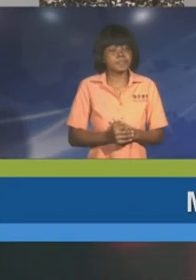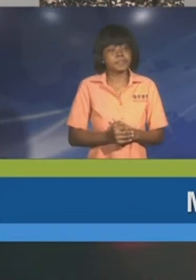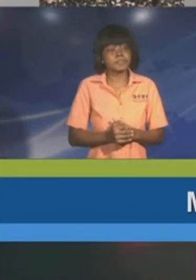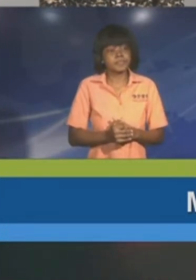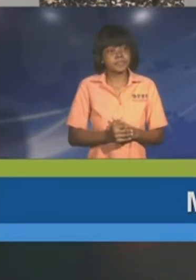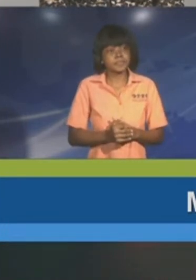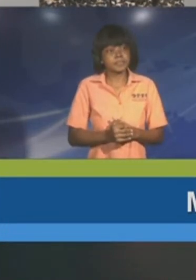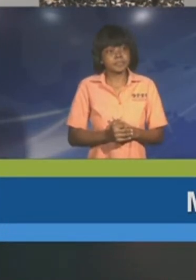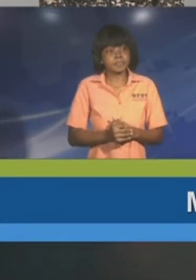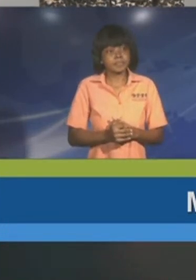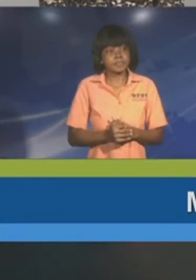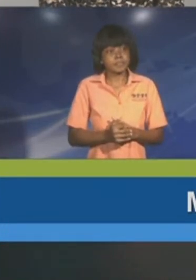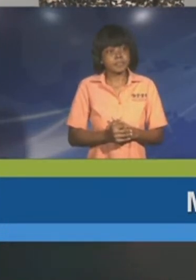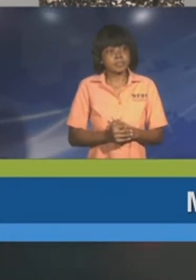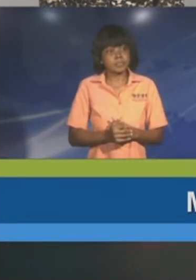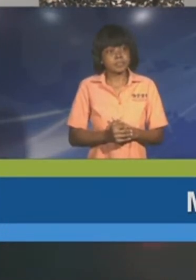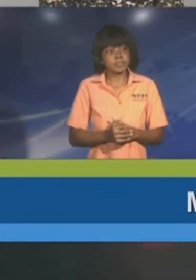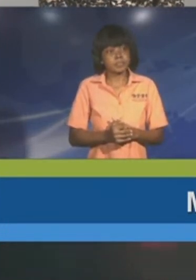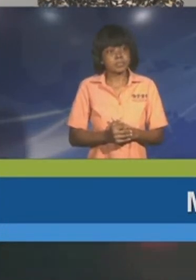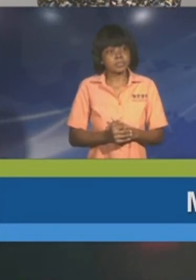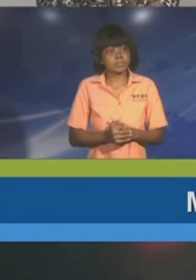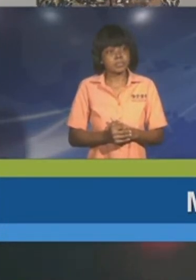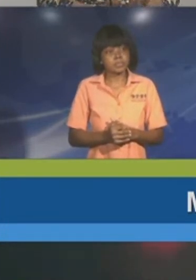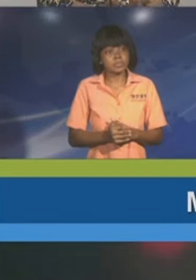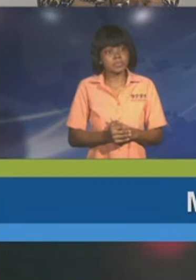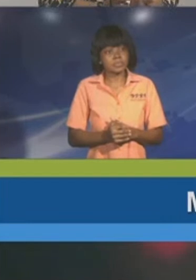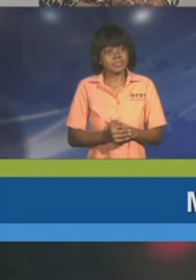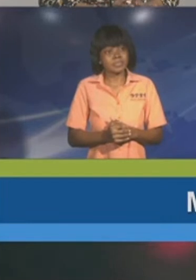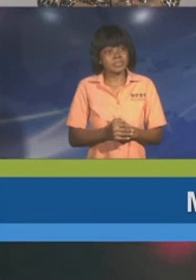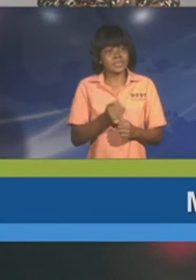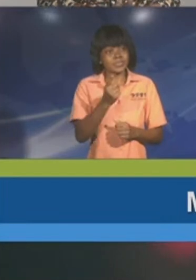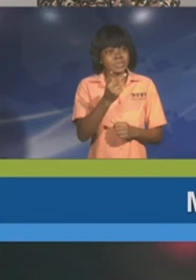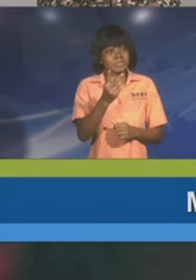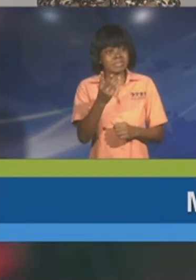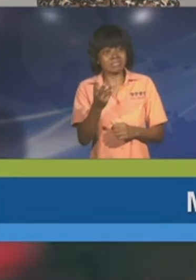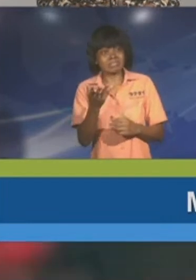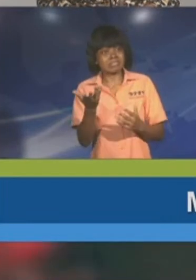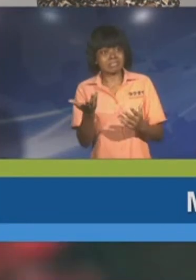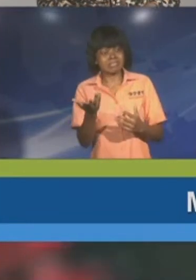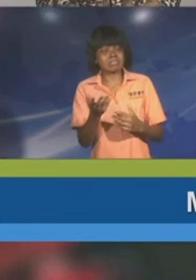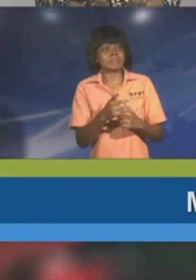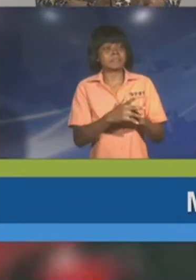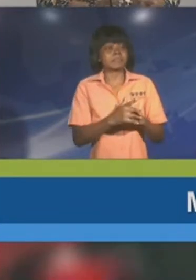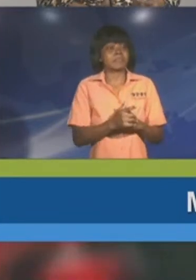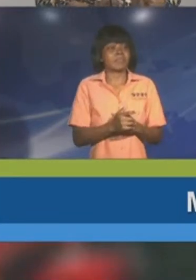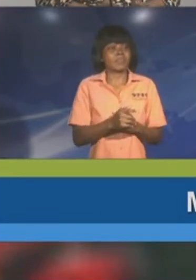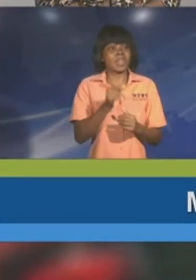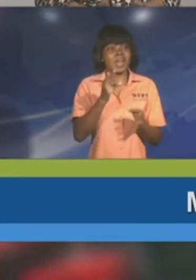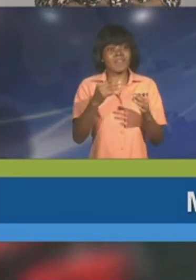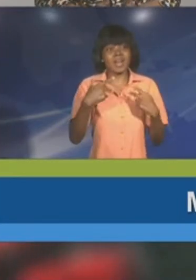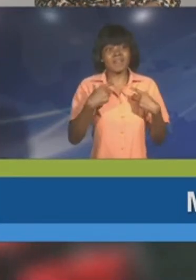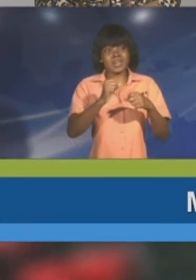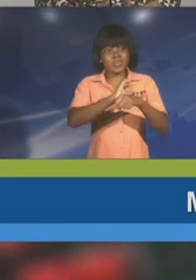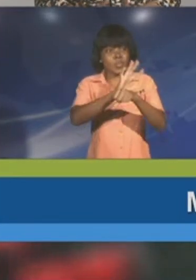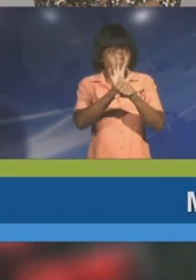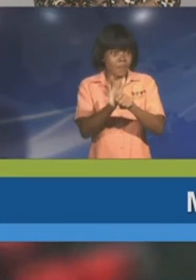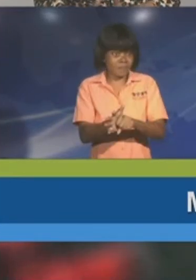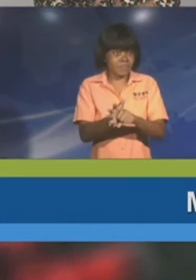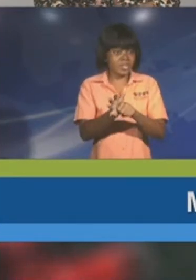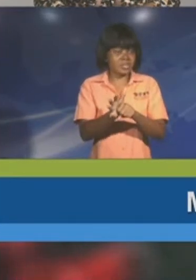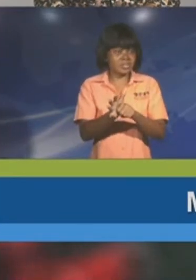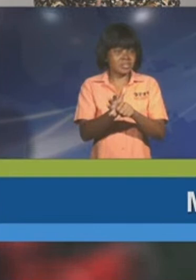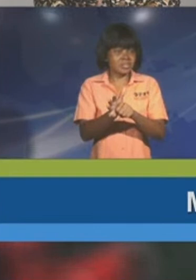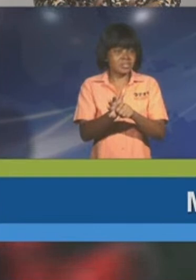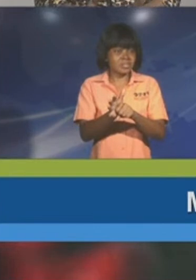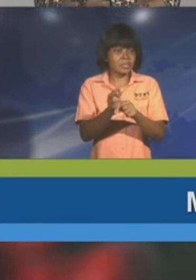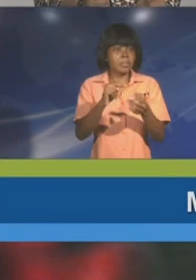also. It's been 2 by 2 by 2. So we've seen where once they've been infected with Omicron, they'll have approximately